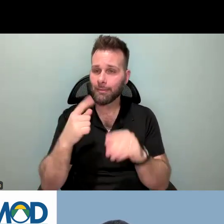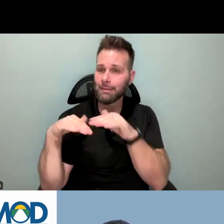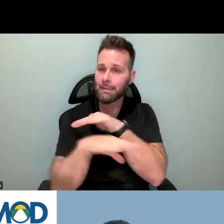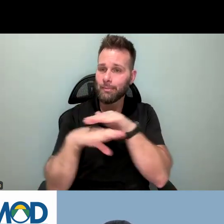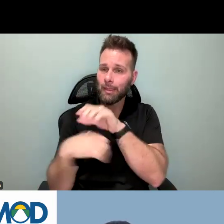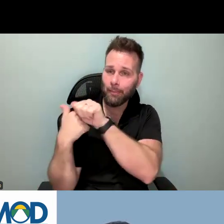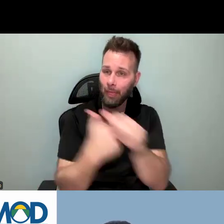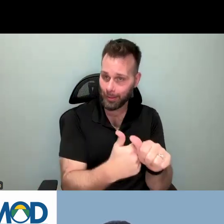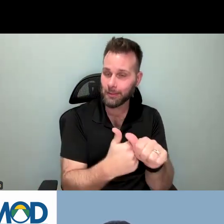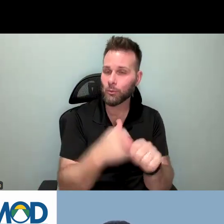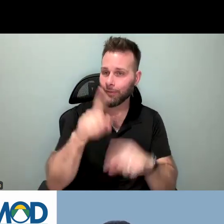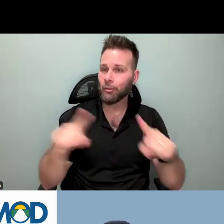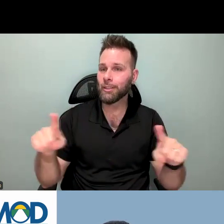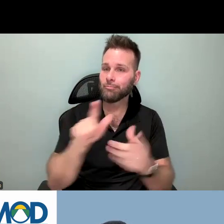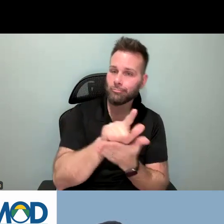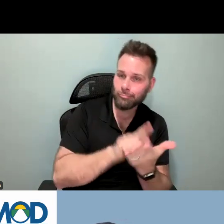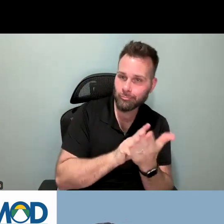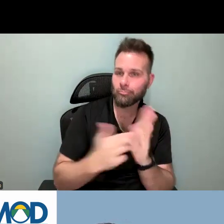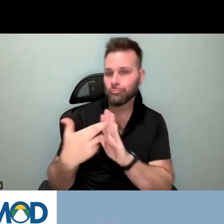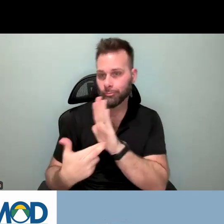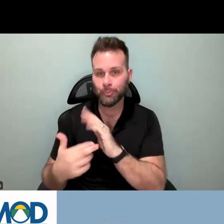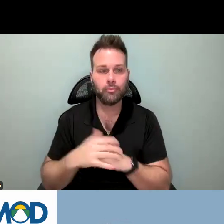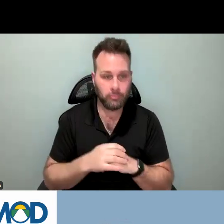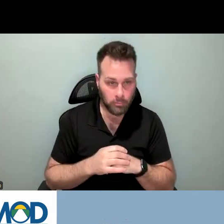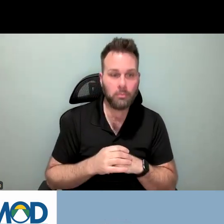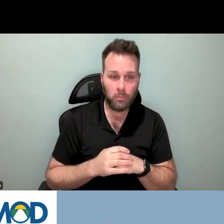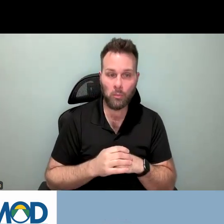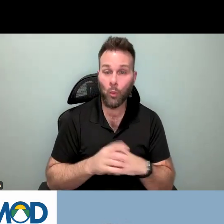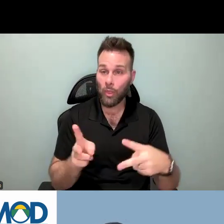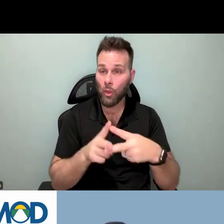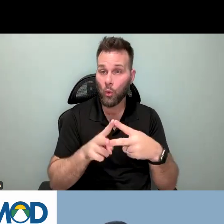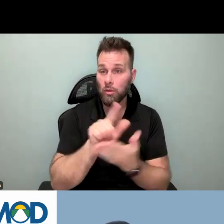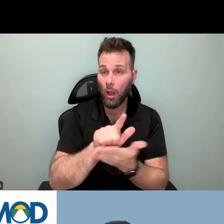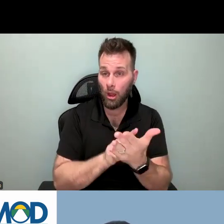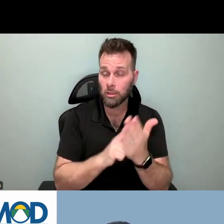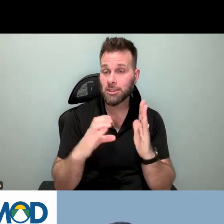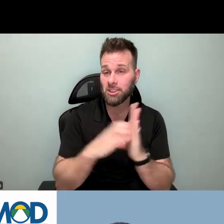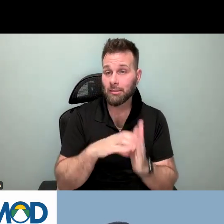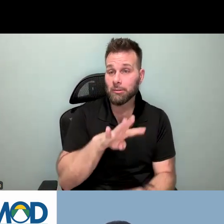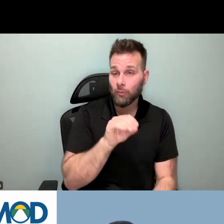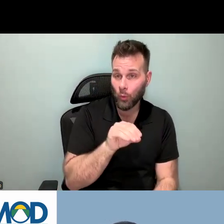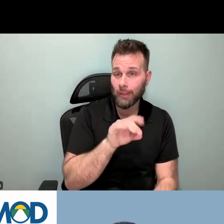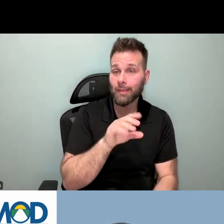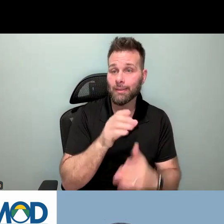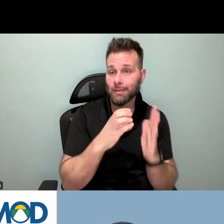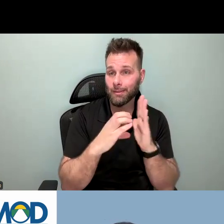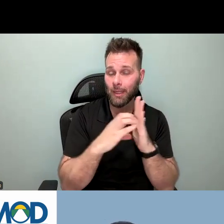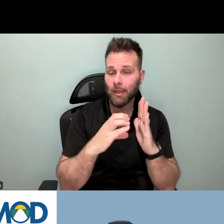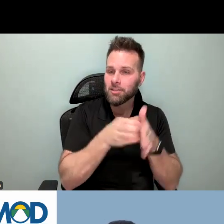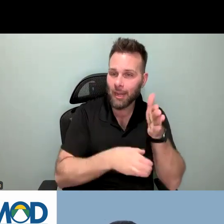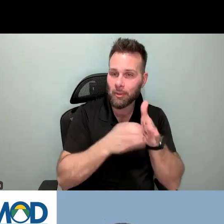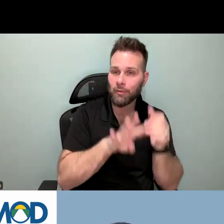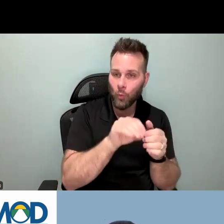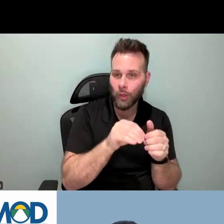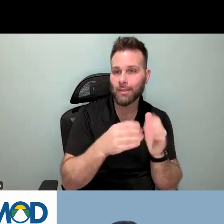various disability regulations. With these two laws, Chapter 40, Section 8J, this is the cornerstone legislation